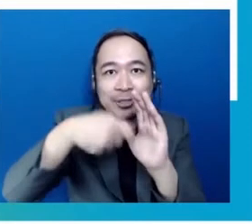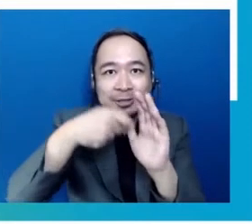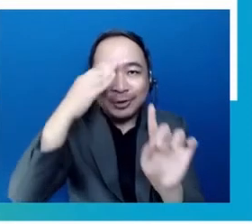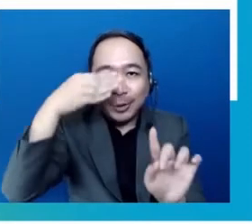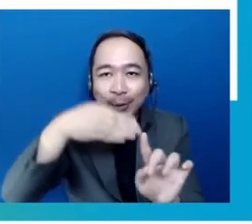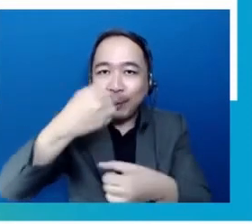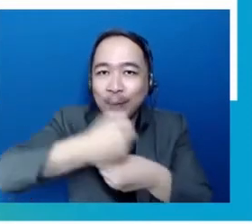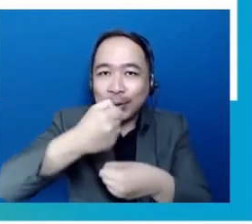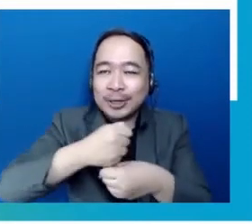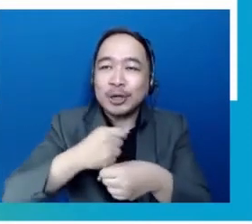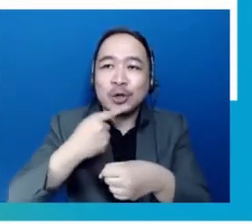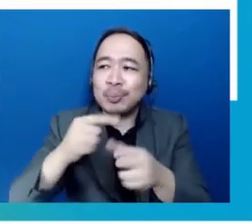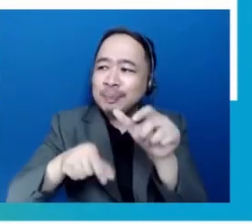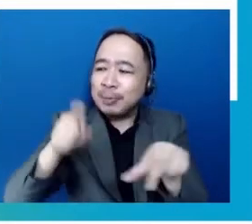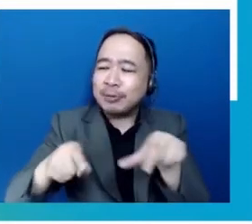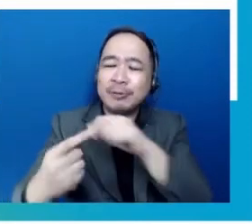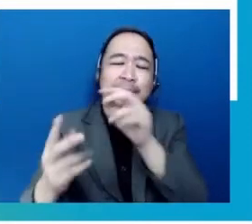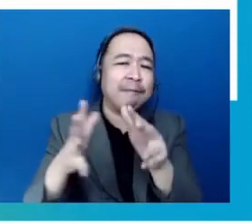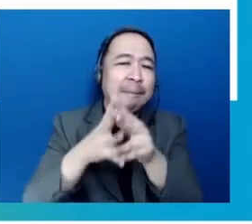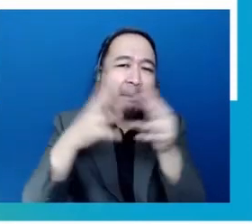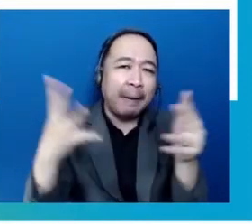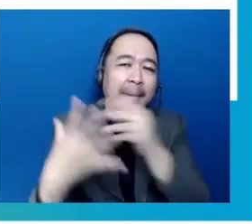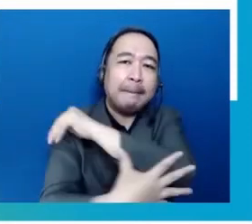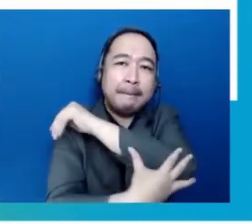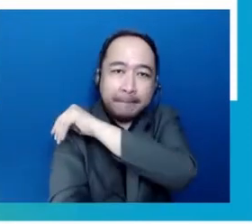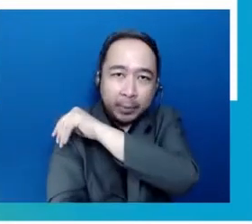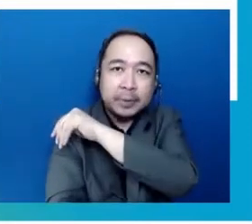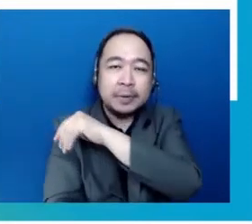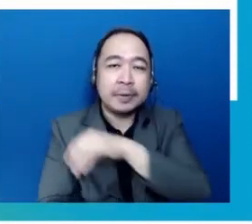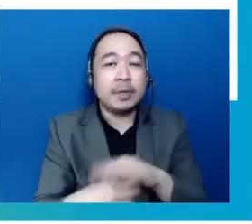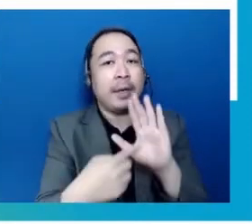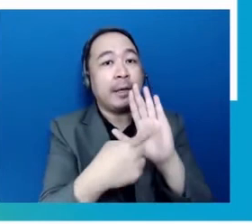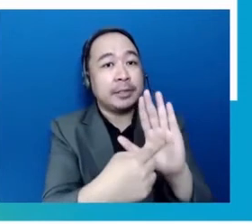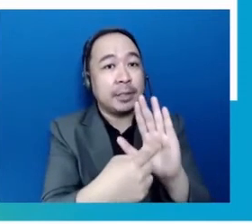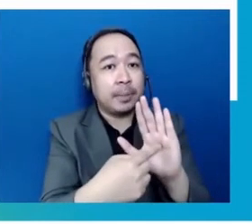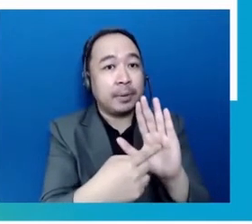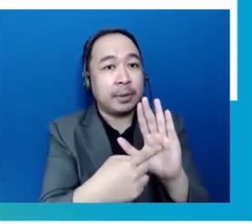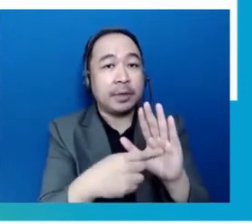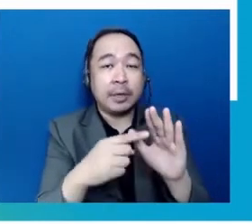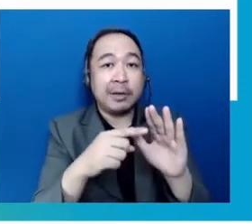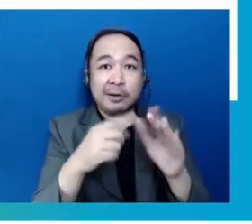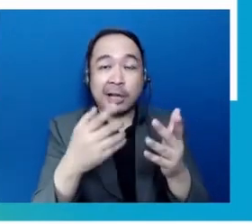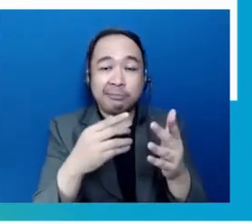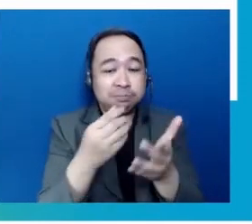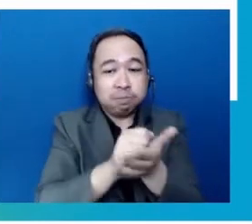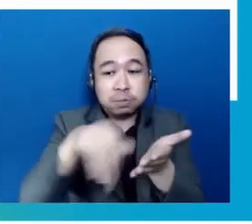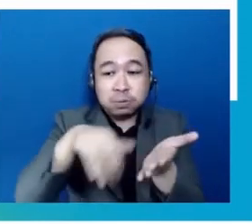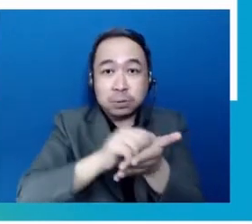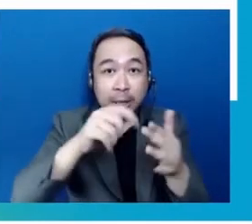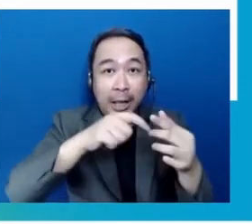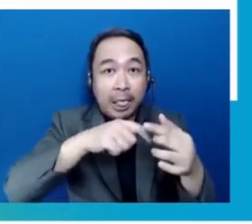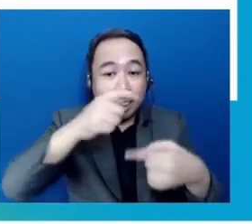poorest of the poor, working in waste value chain, for example, in recycling. It also enhances